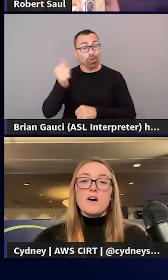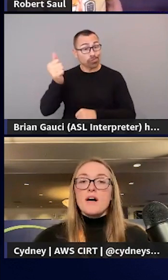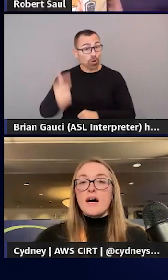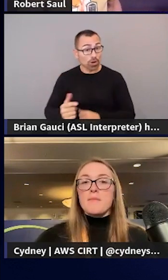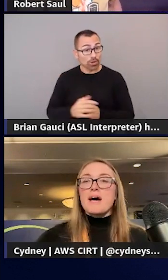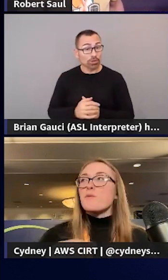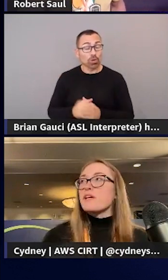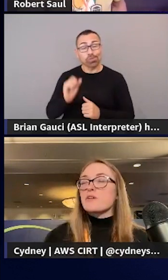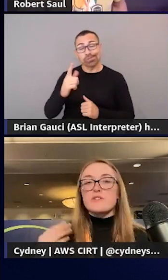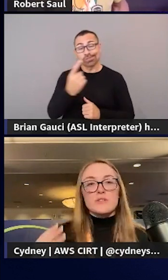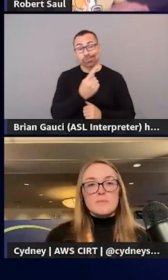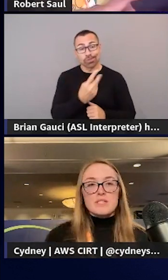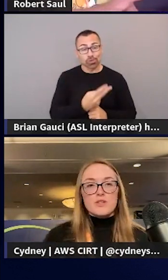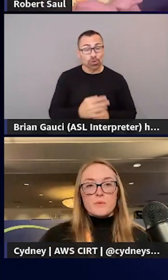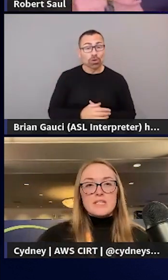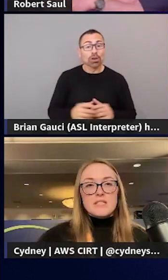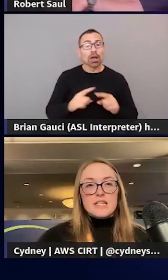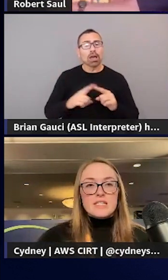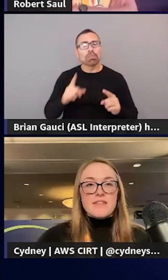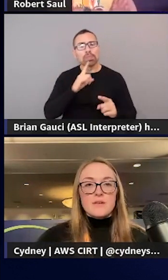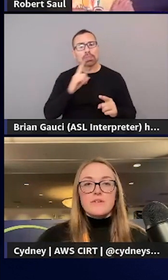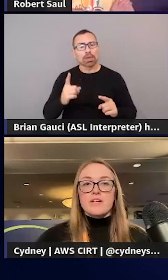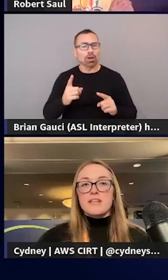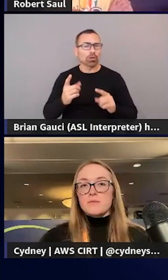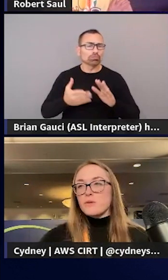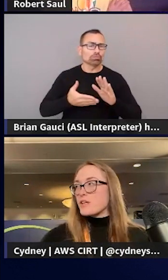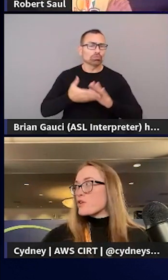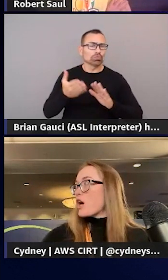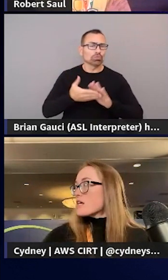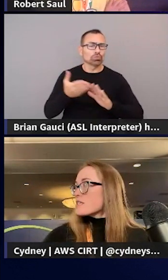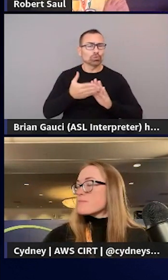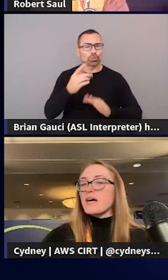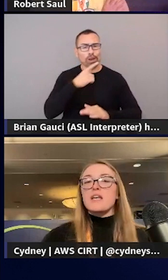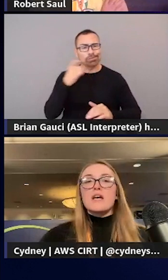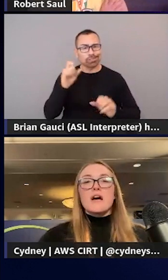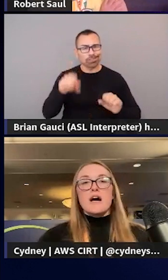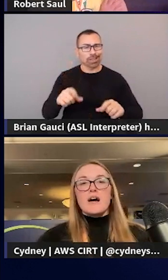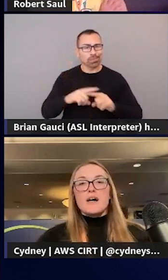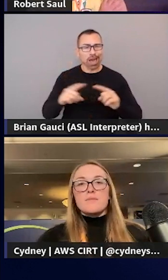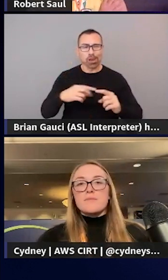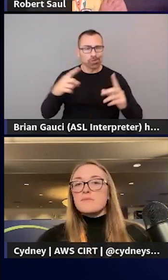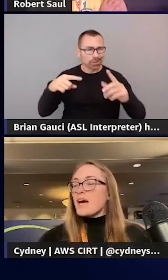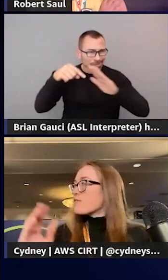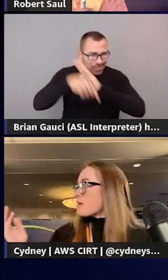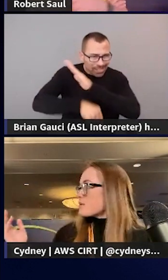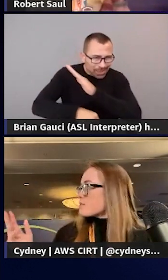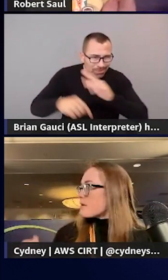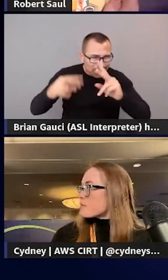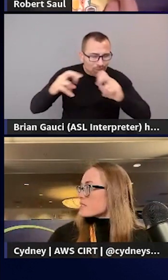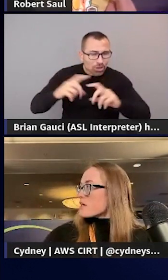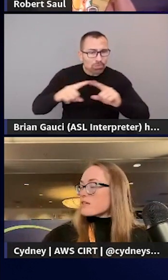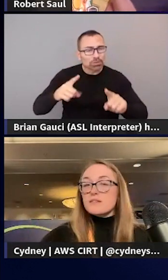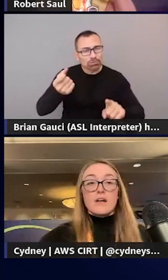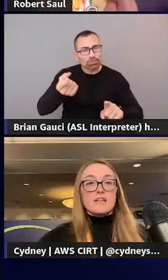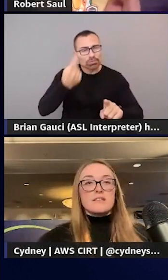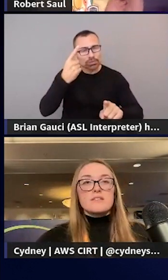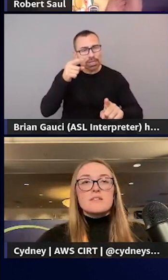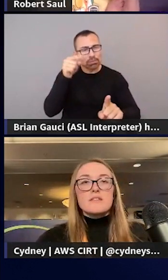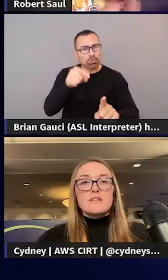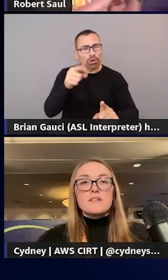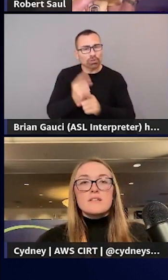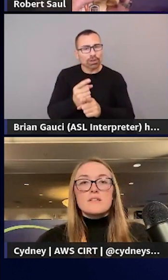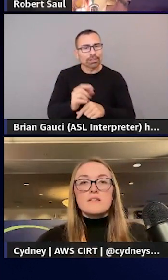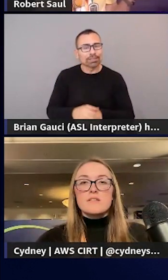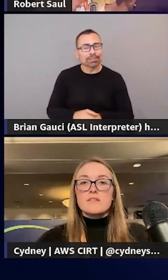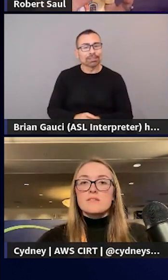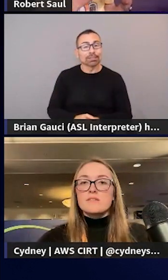well. I don't want to go too deep into the weeds of this. I think we've gotten the point across. Yeah. But Robert, maybe we well, can talk. Hold on.